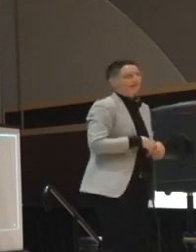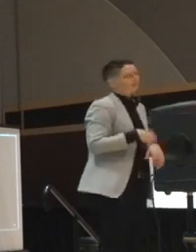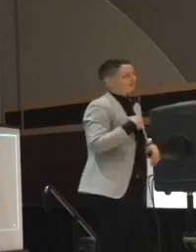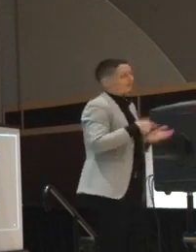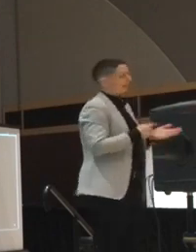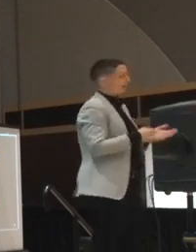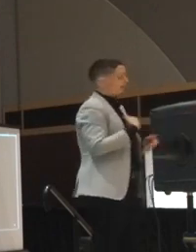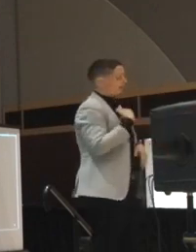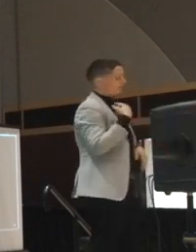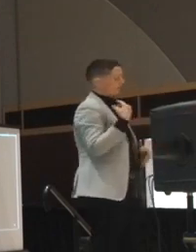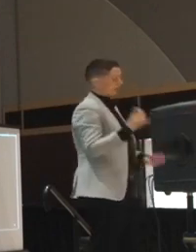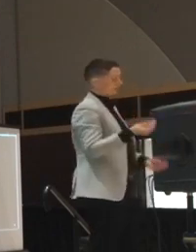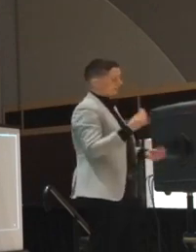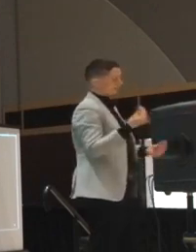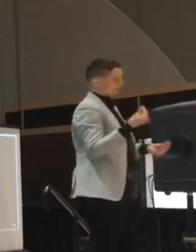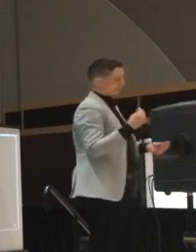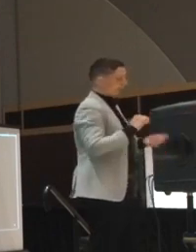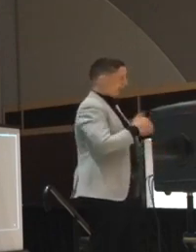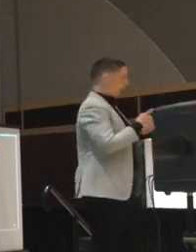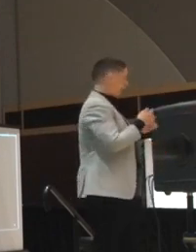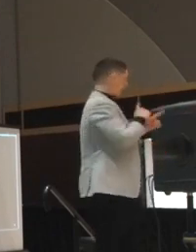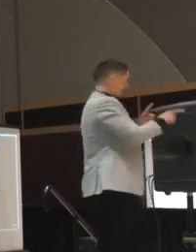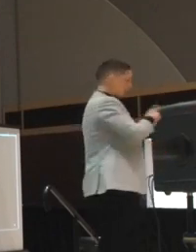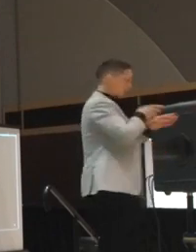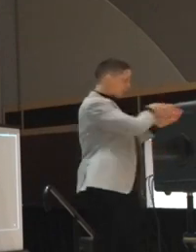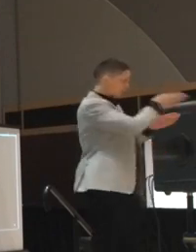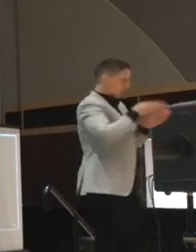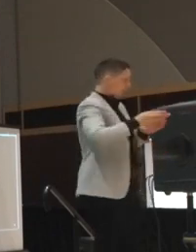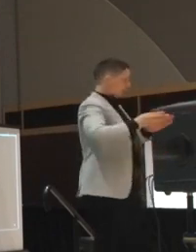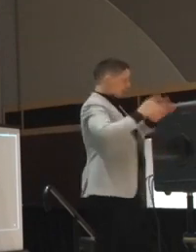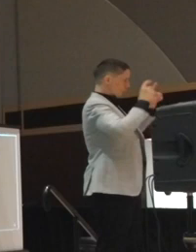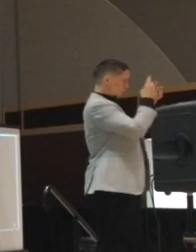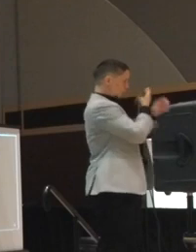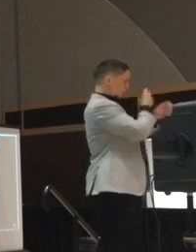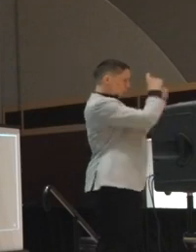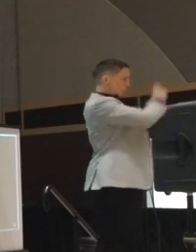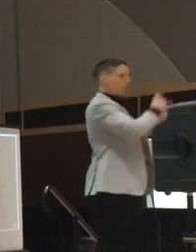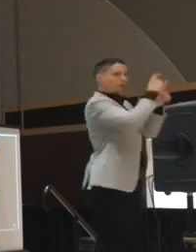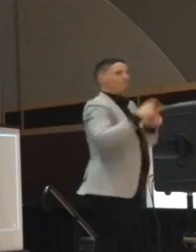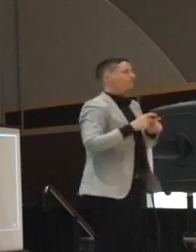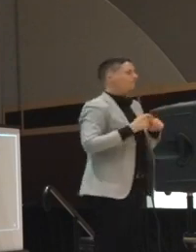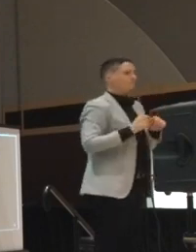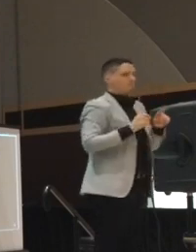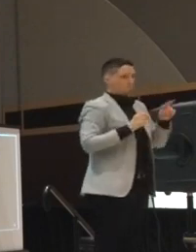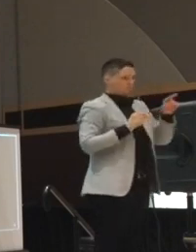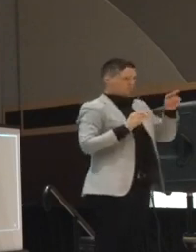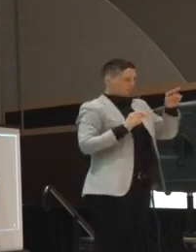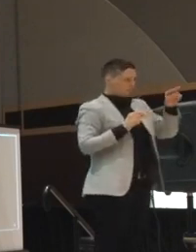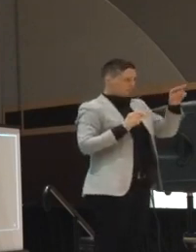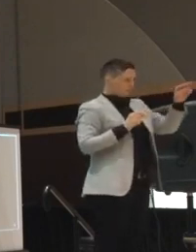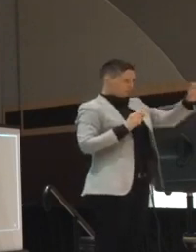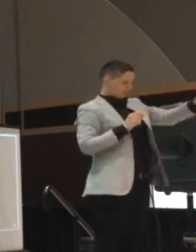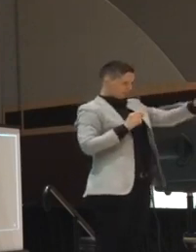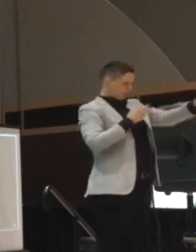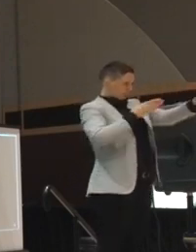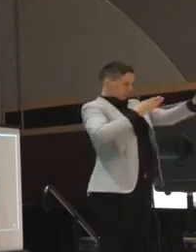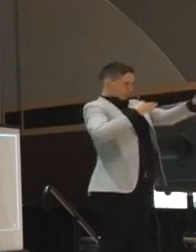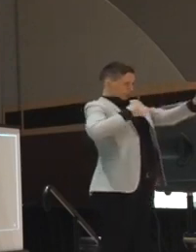kidding. Dr. Grandin, over here. Yep. You came to Kent State a couple years